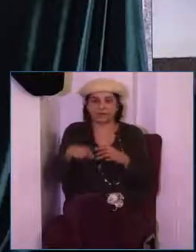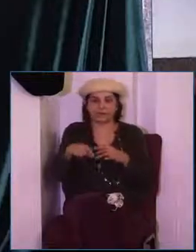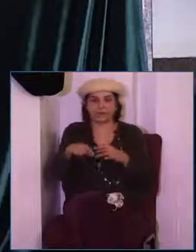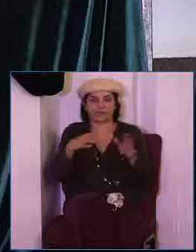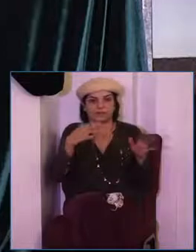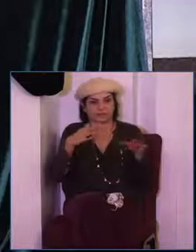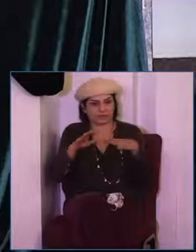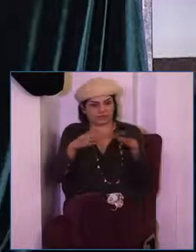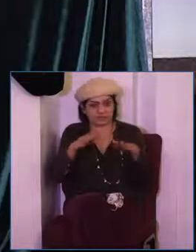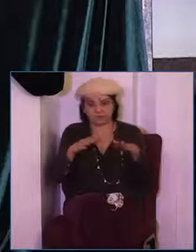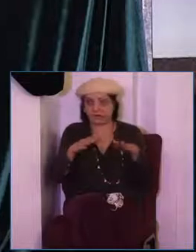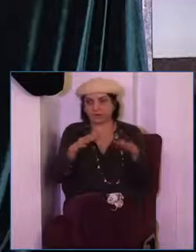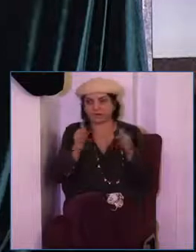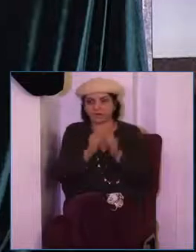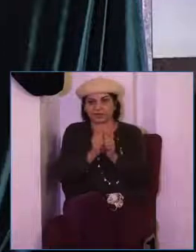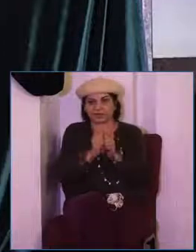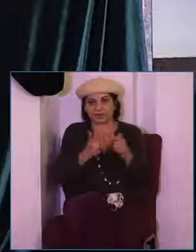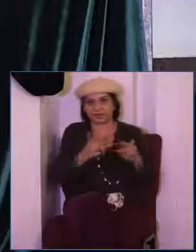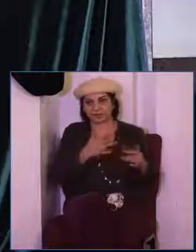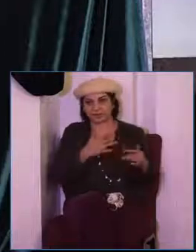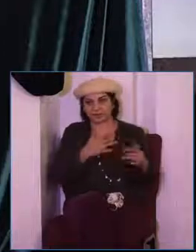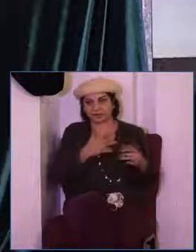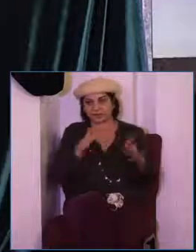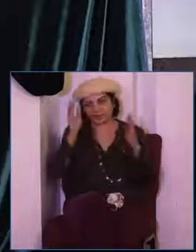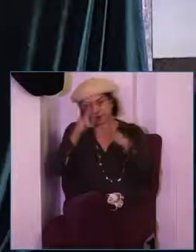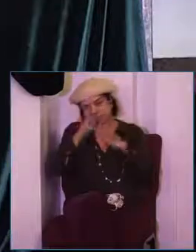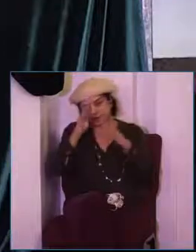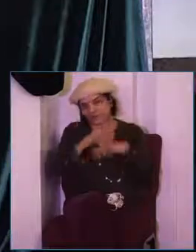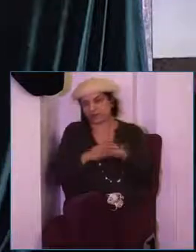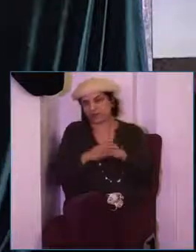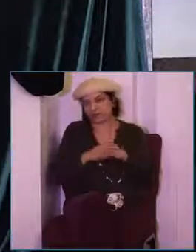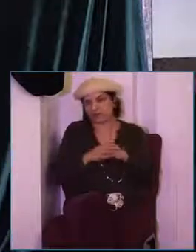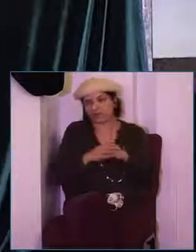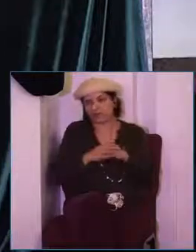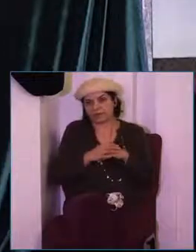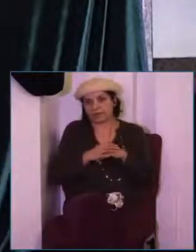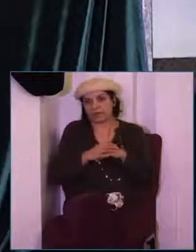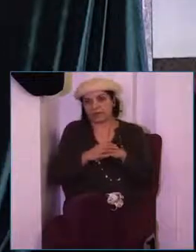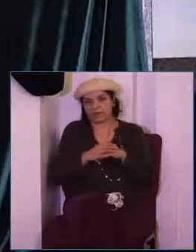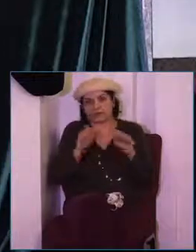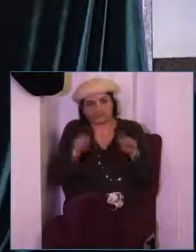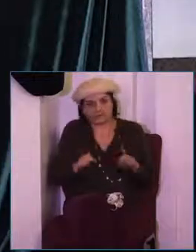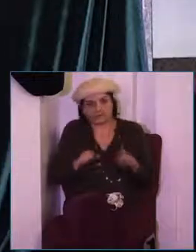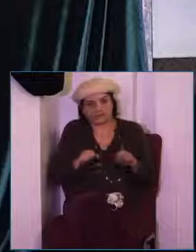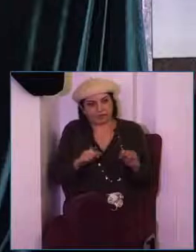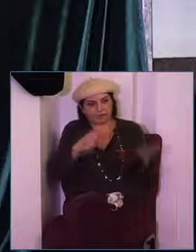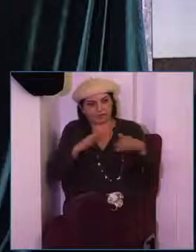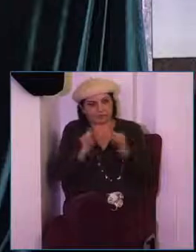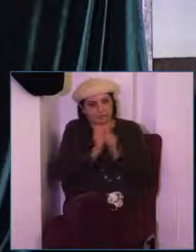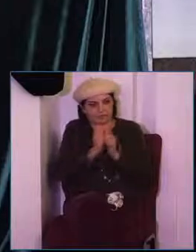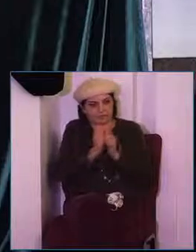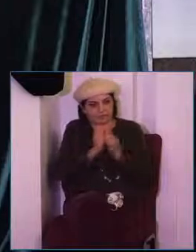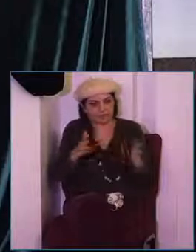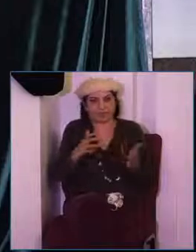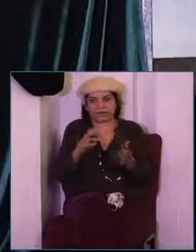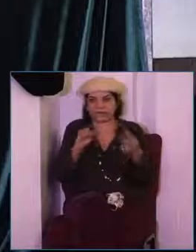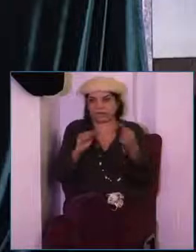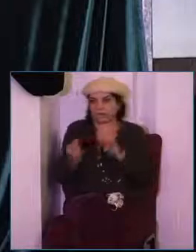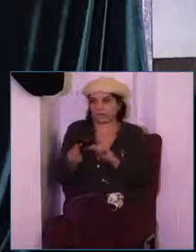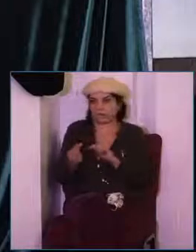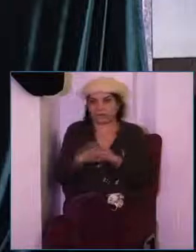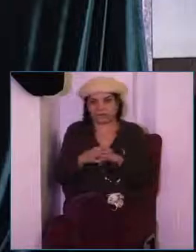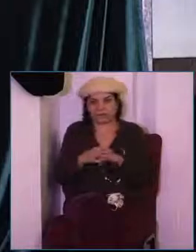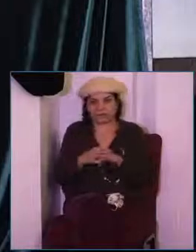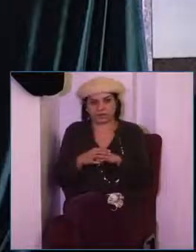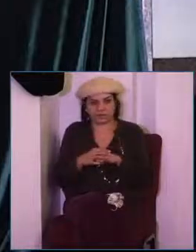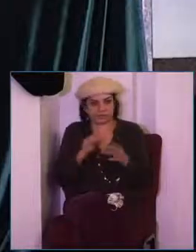heart troubled. She could walk around in victory and a miracle. She could walk around without pain when the doctors are like, I don't know,